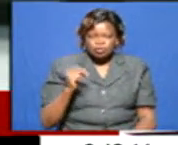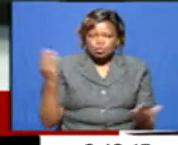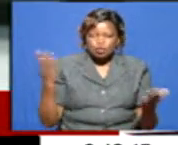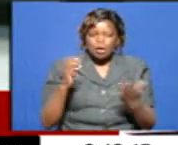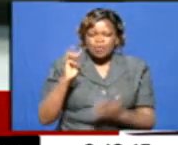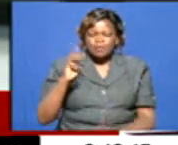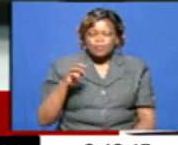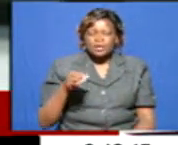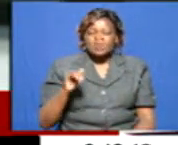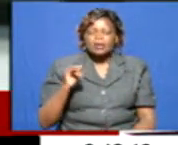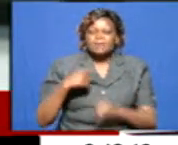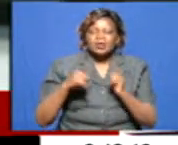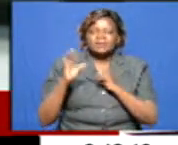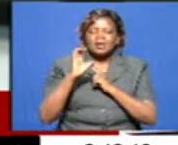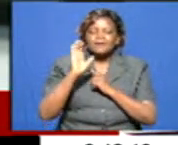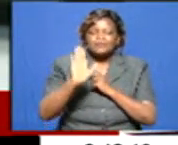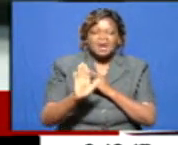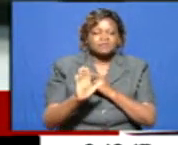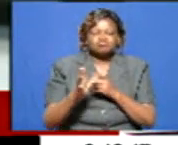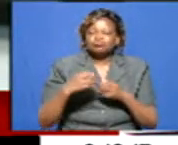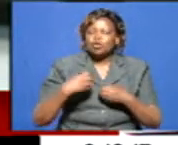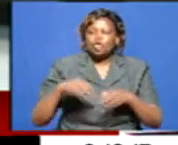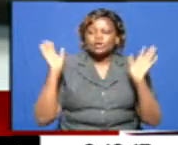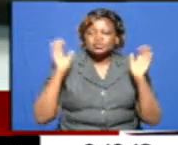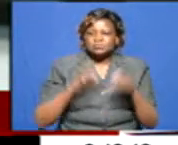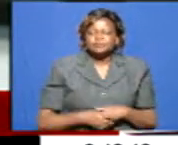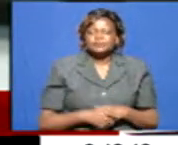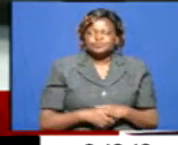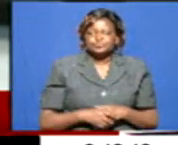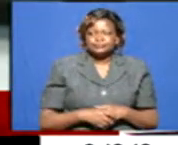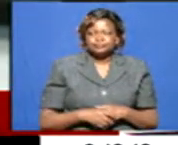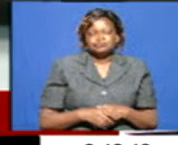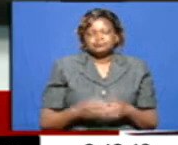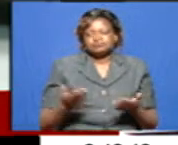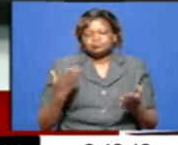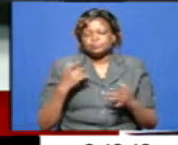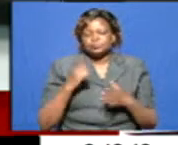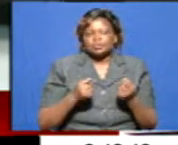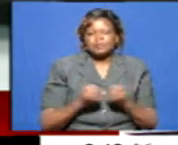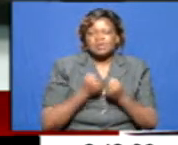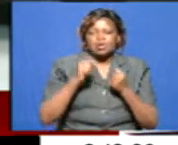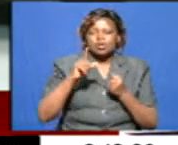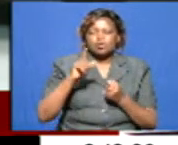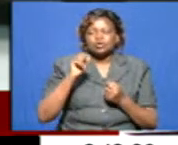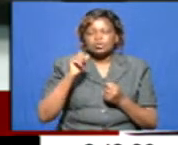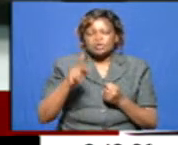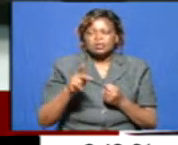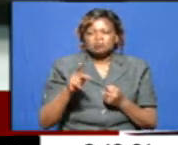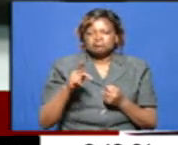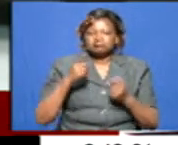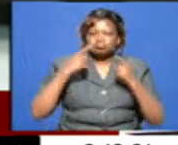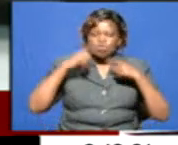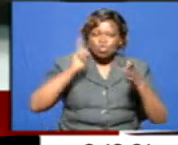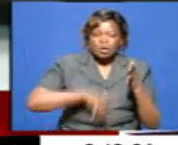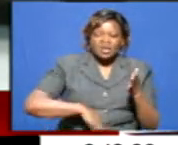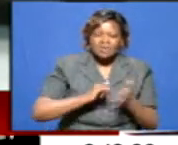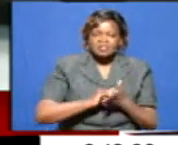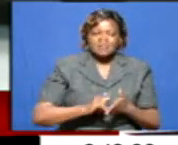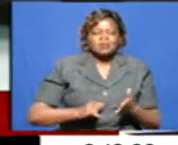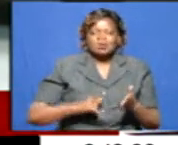his client Elgiva Bwire is still missing. Following development, the Law Society of Kenya has announced